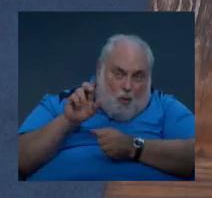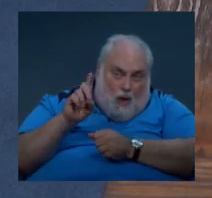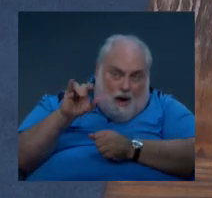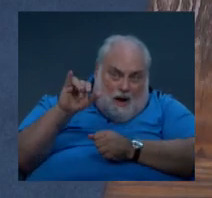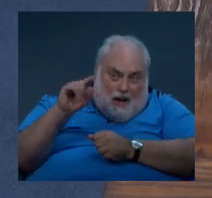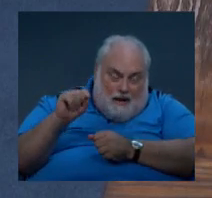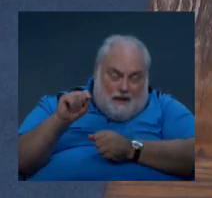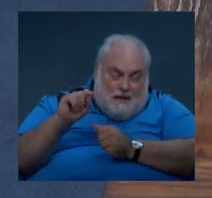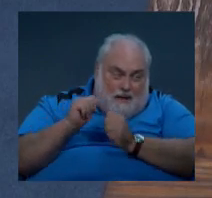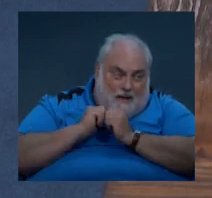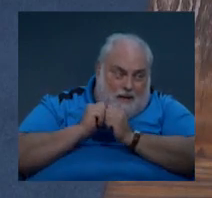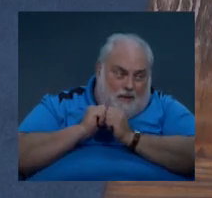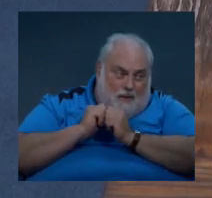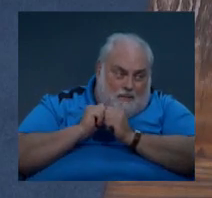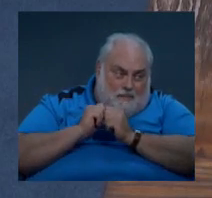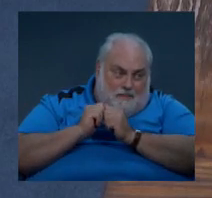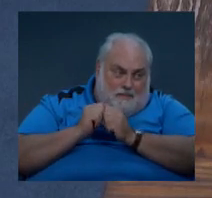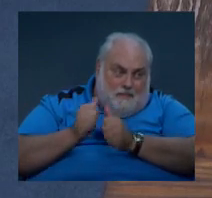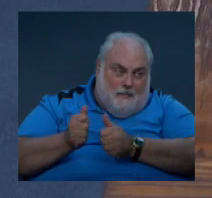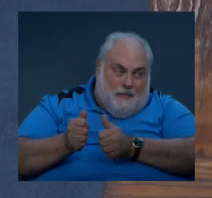the